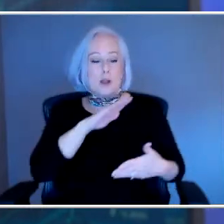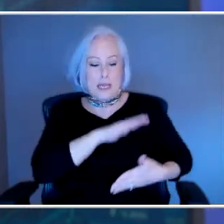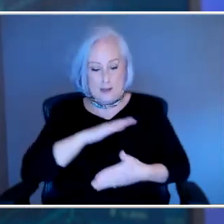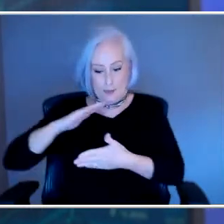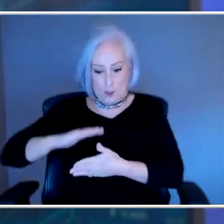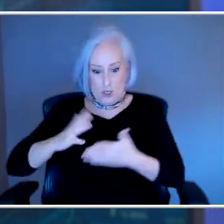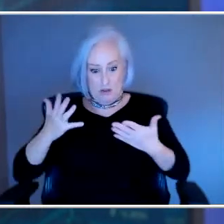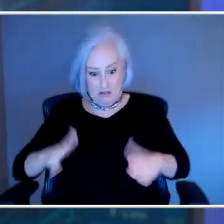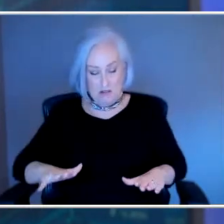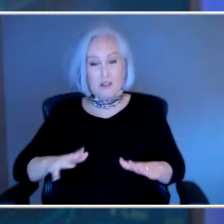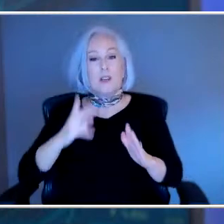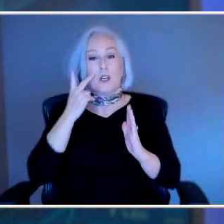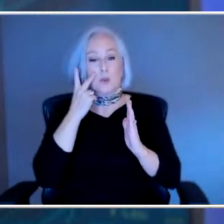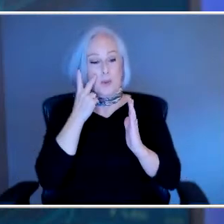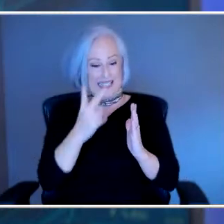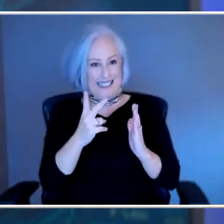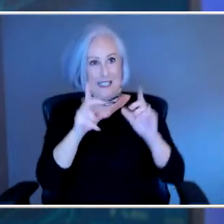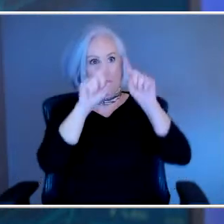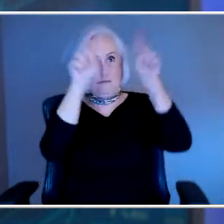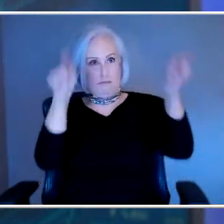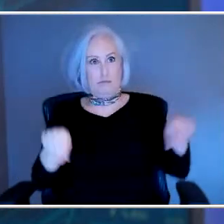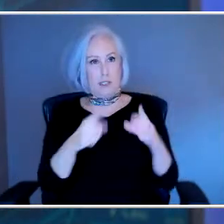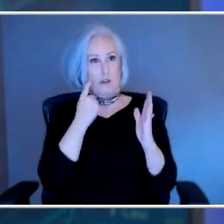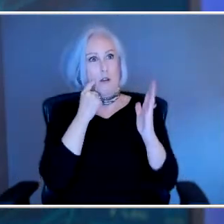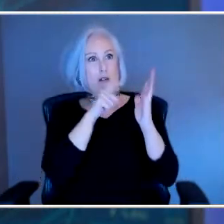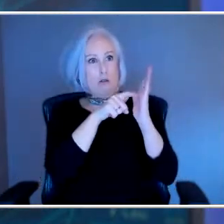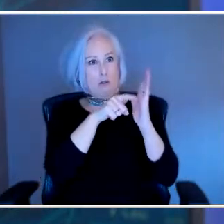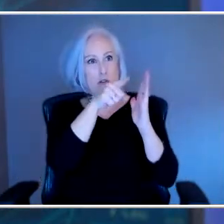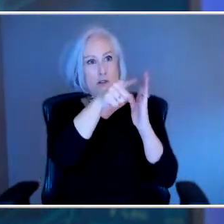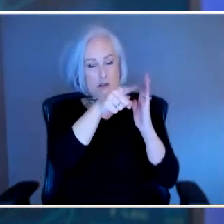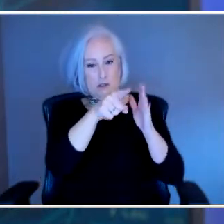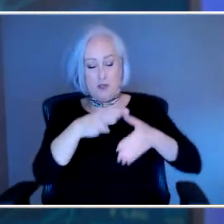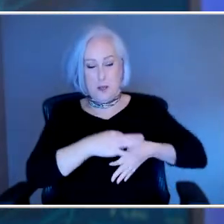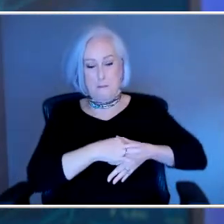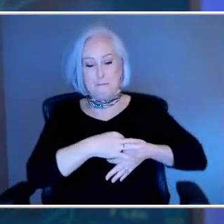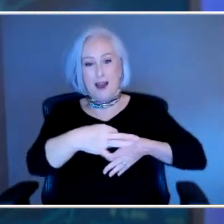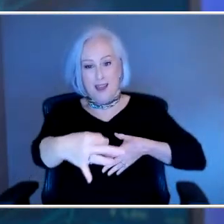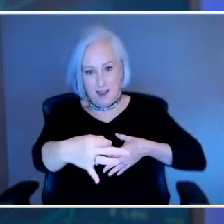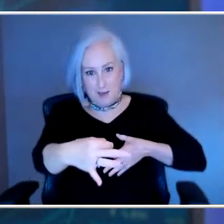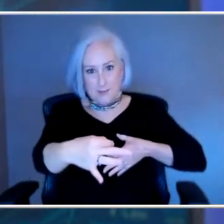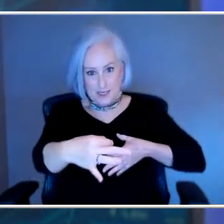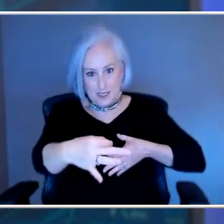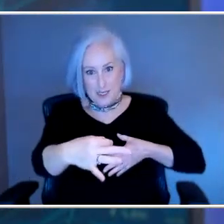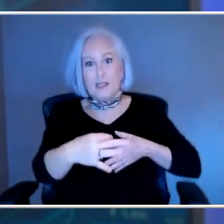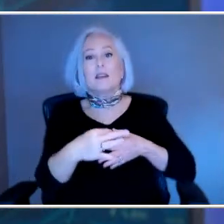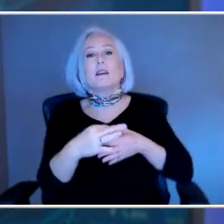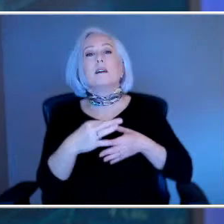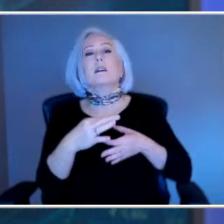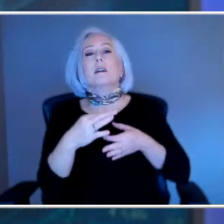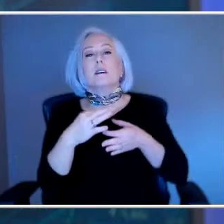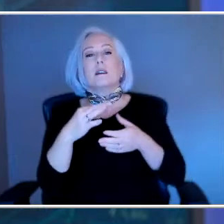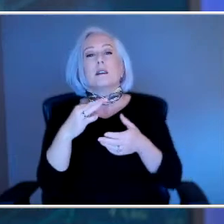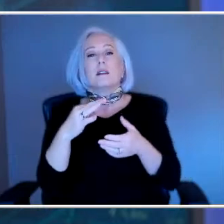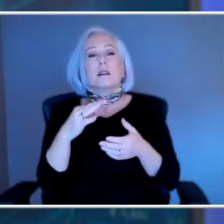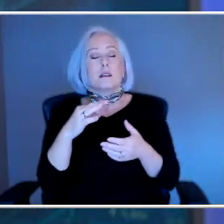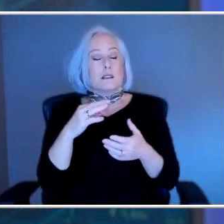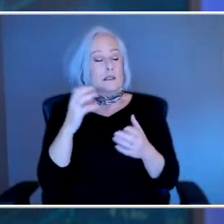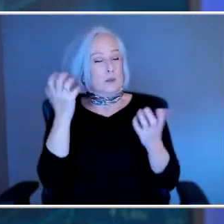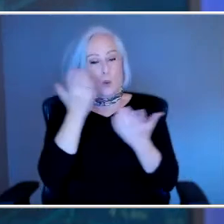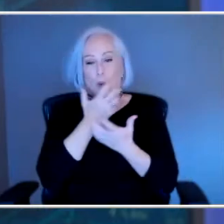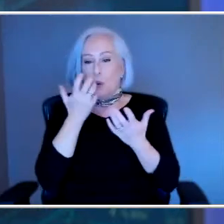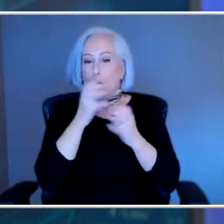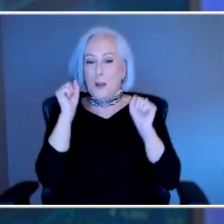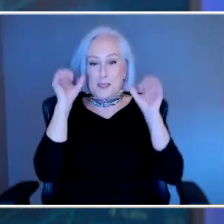mammogram or ultrasound, and then they do a biopsy that's guided by one of those imaging modalities. It's amazing how far we've